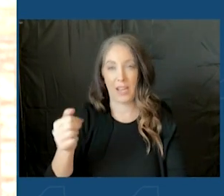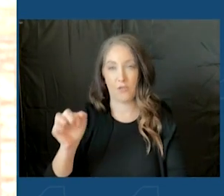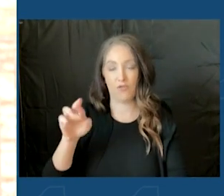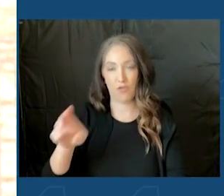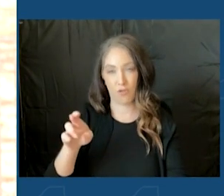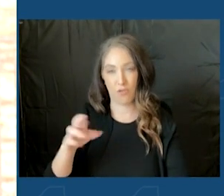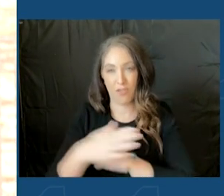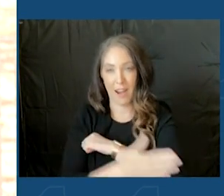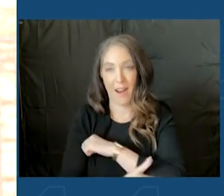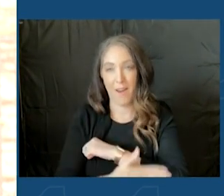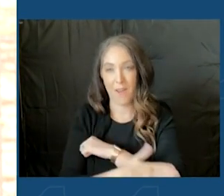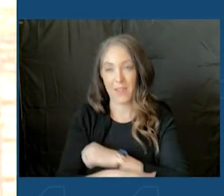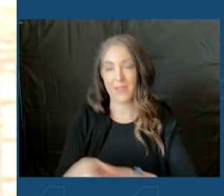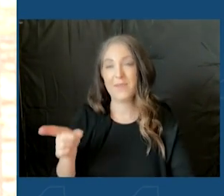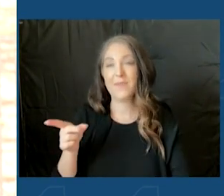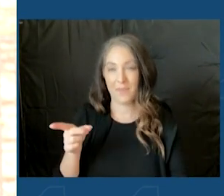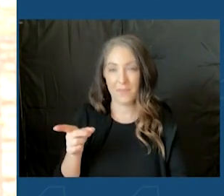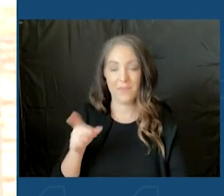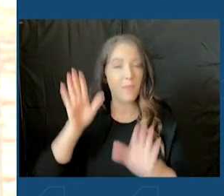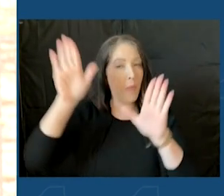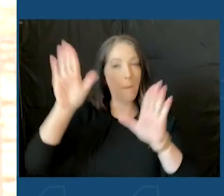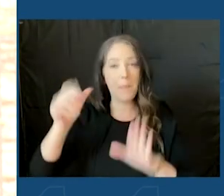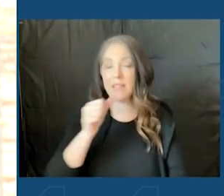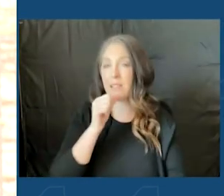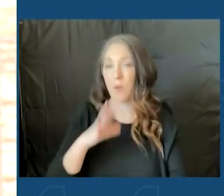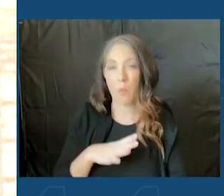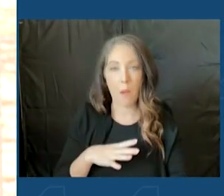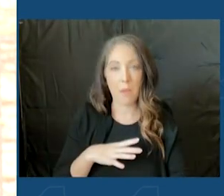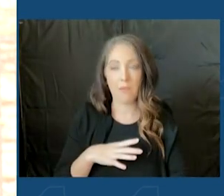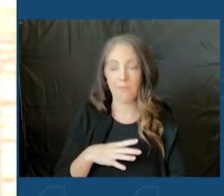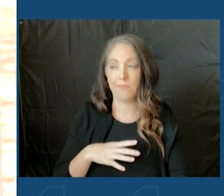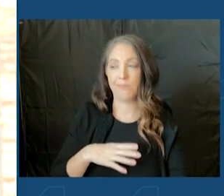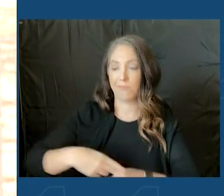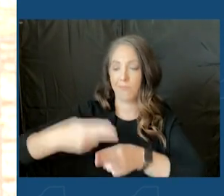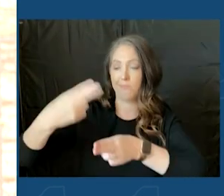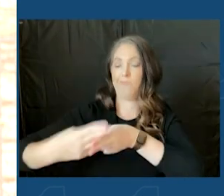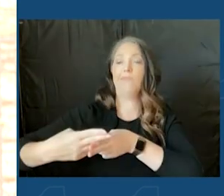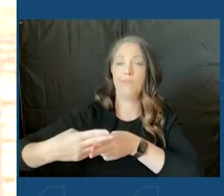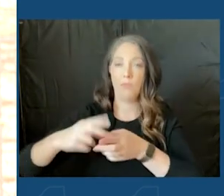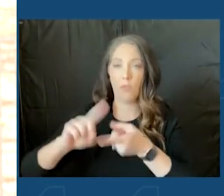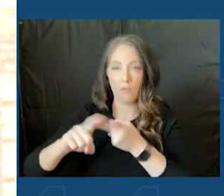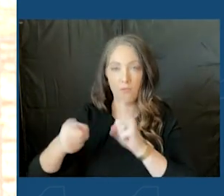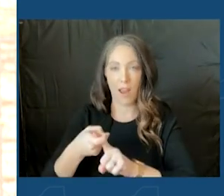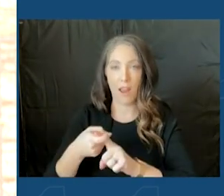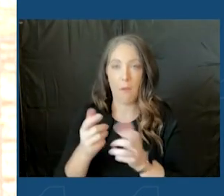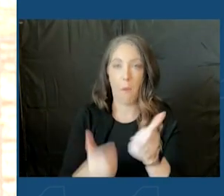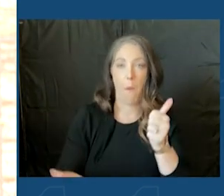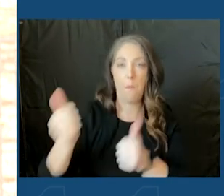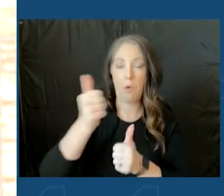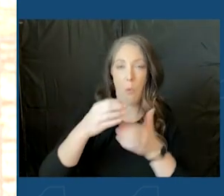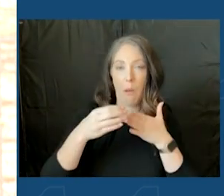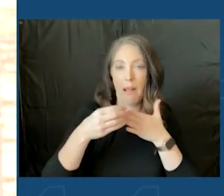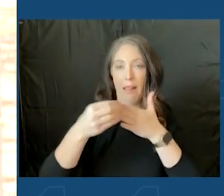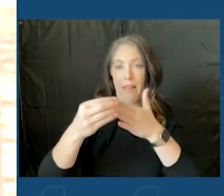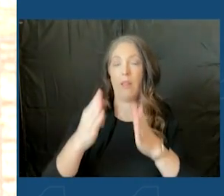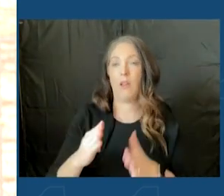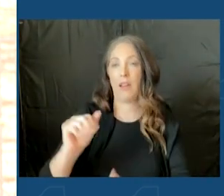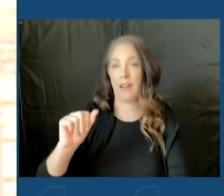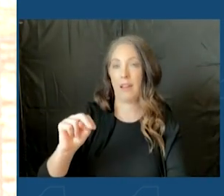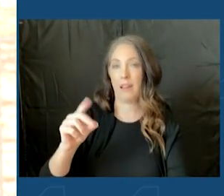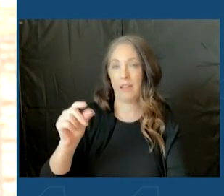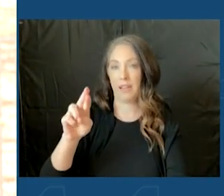County. An amazing woman, person I call my friend, Majority Leader Andrea Stewart Cousins, right here in person.